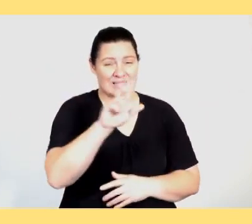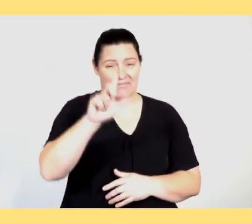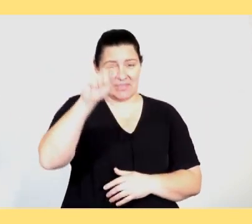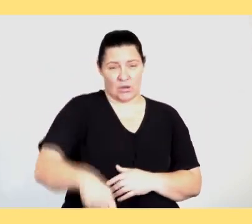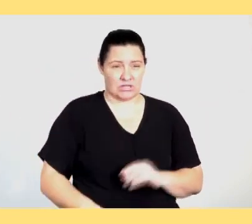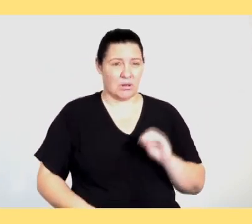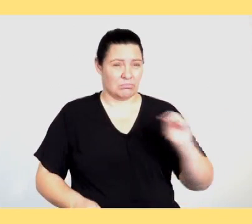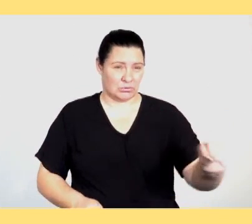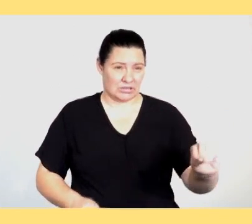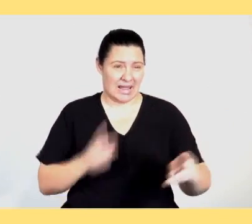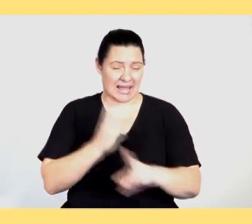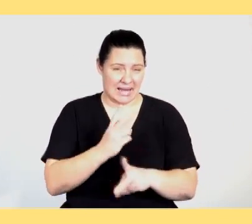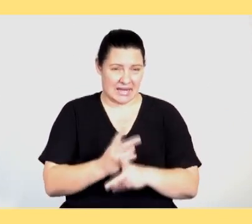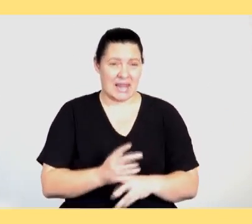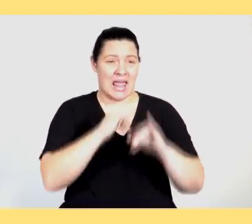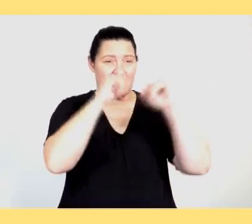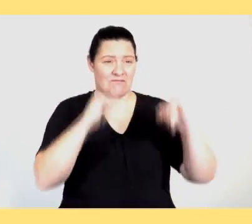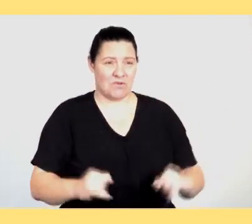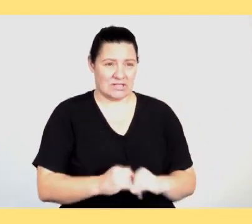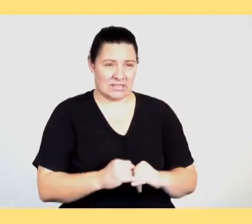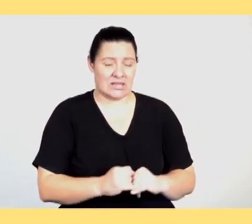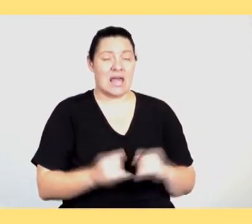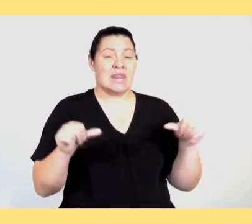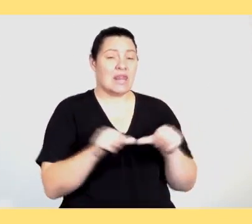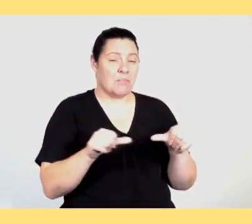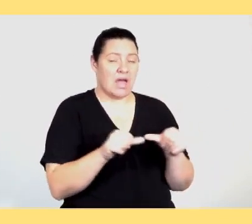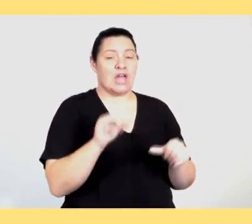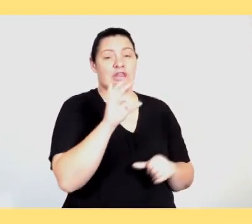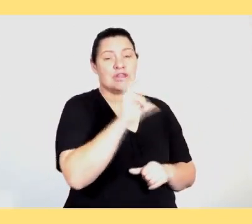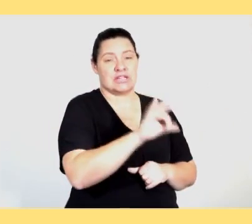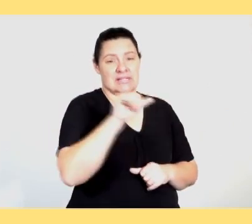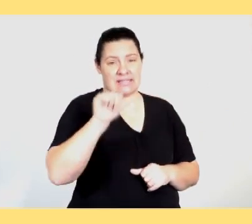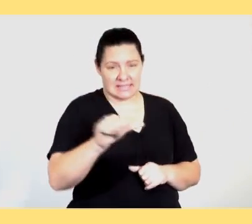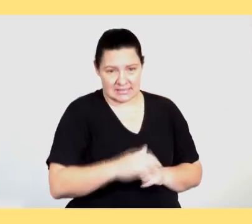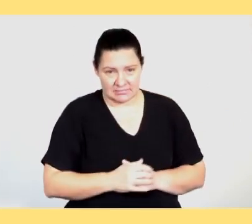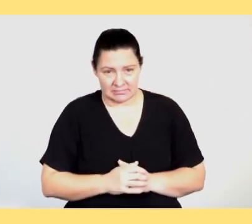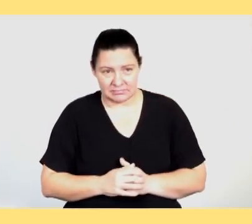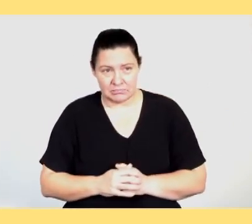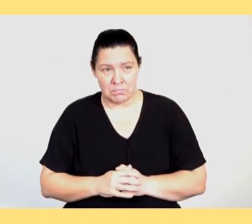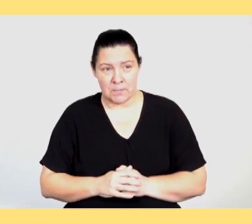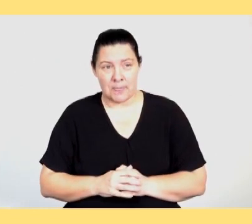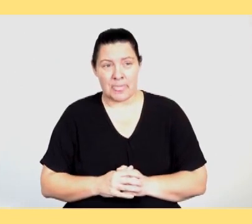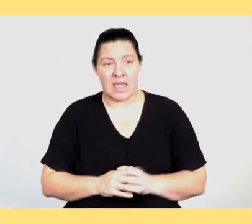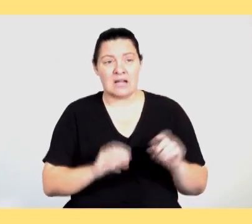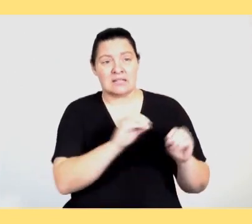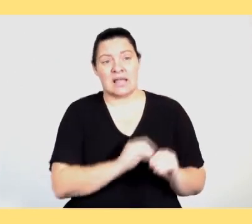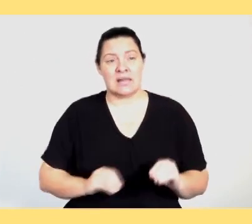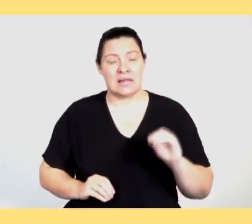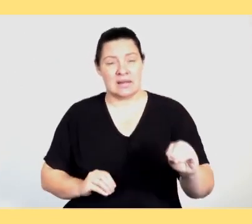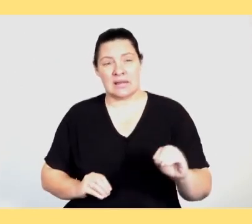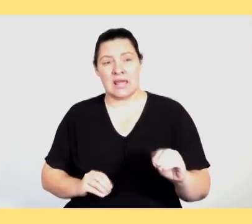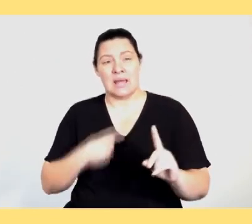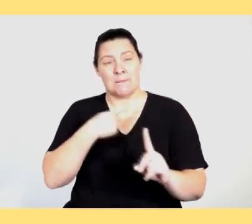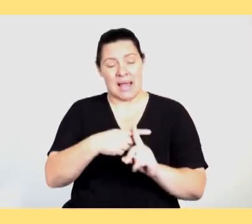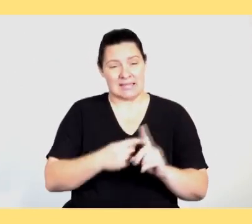27,000. So you're going to record again another invoice, which is invoice number 36. And then on the debit